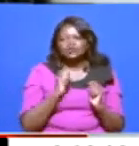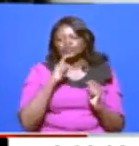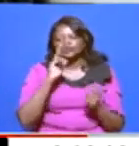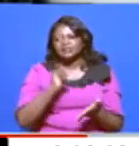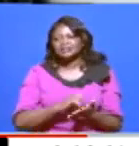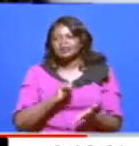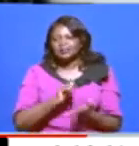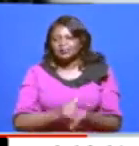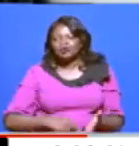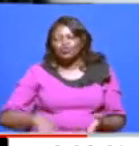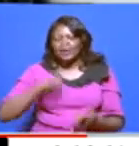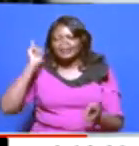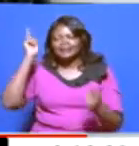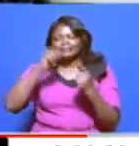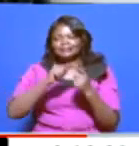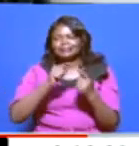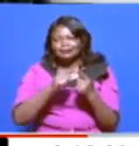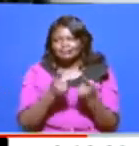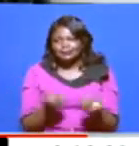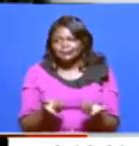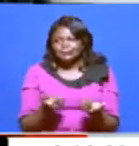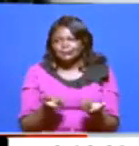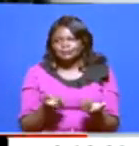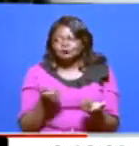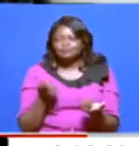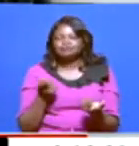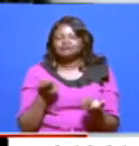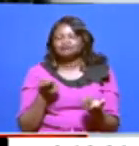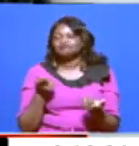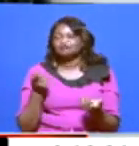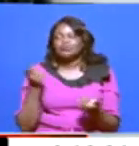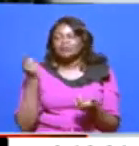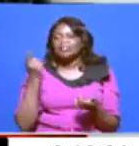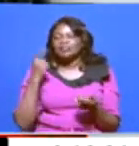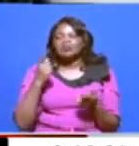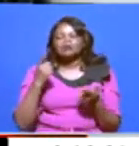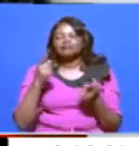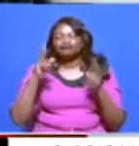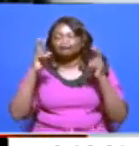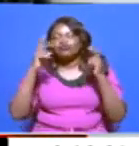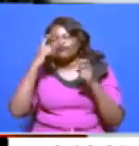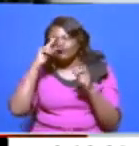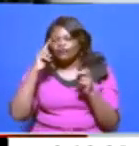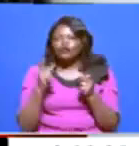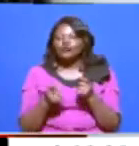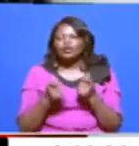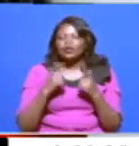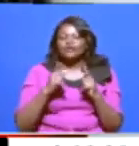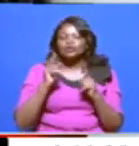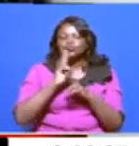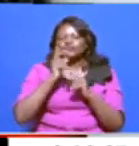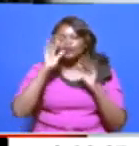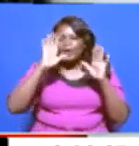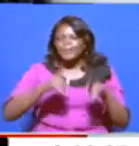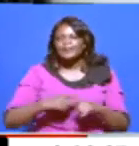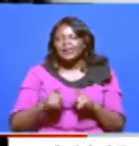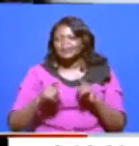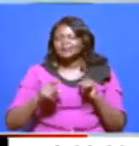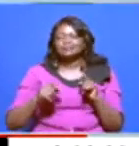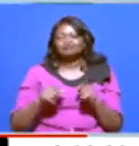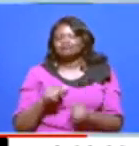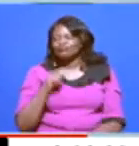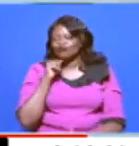are targeting their slogans, but this isn't about